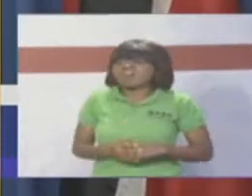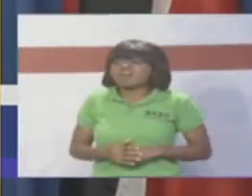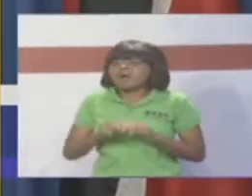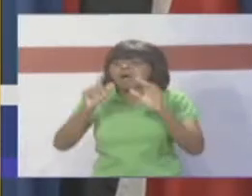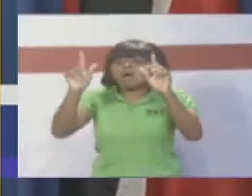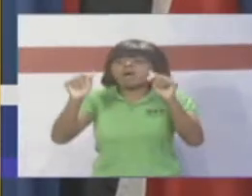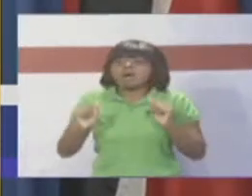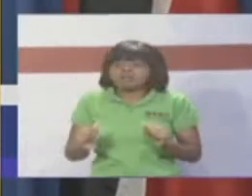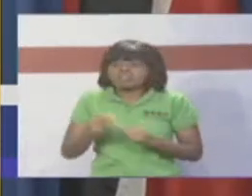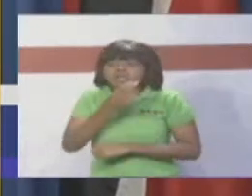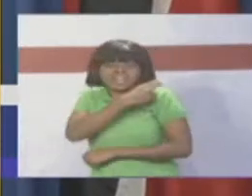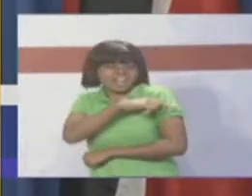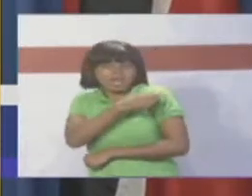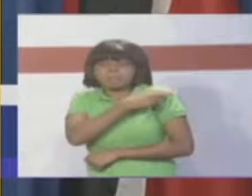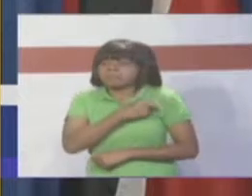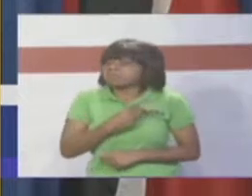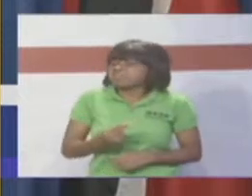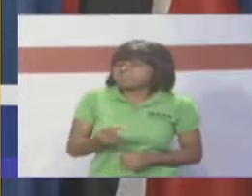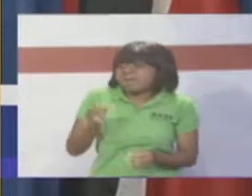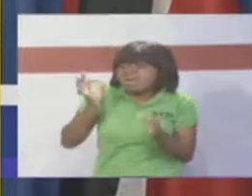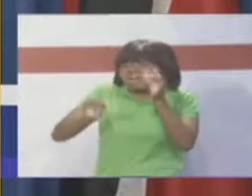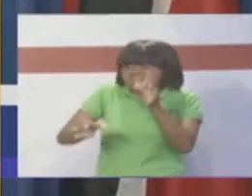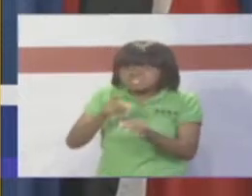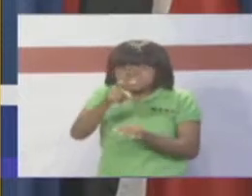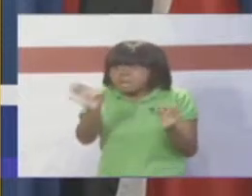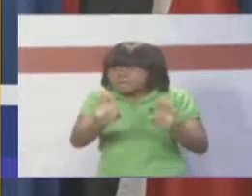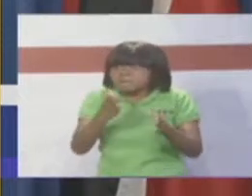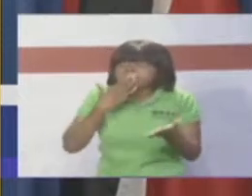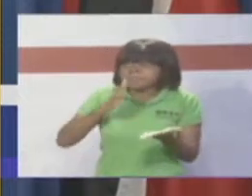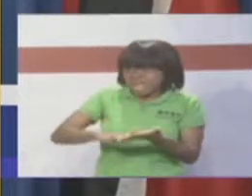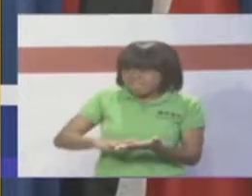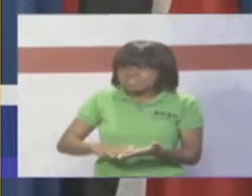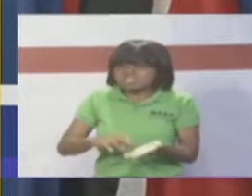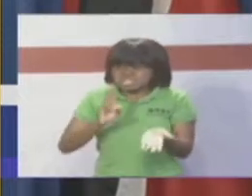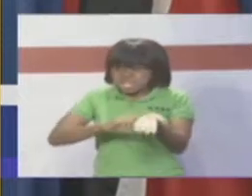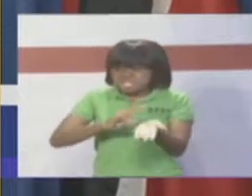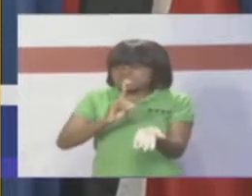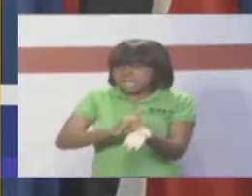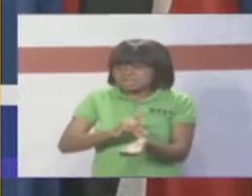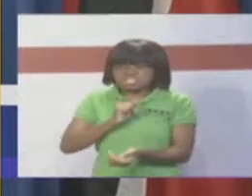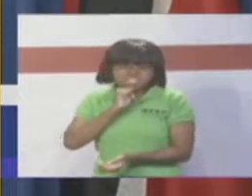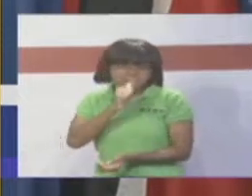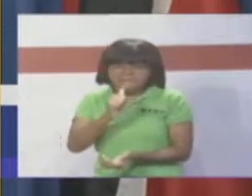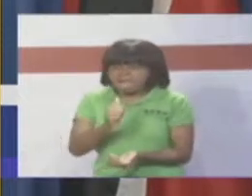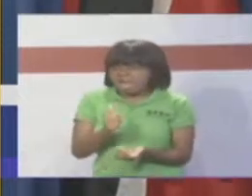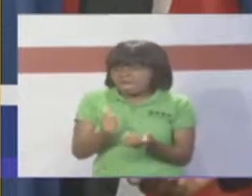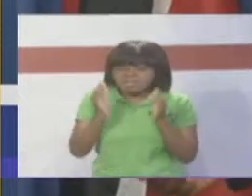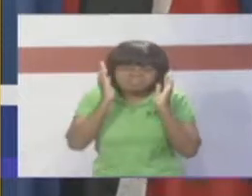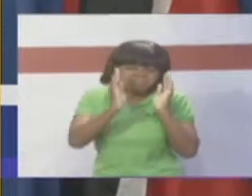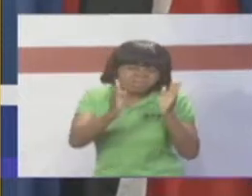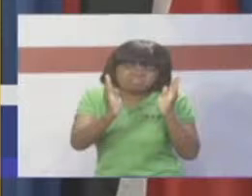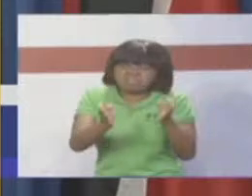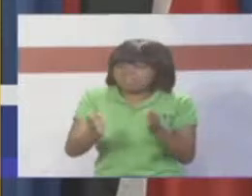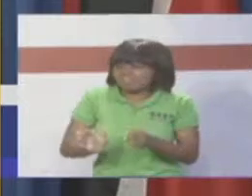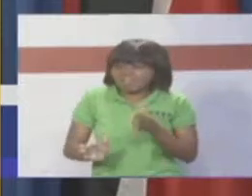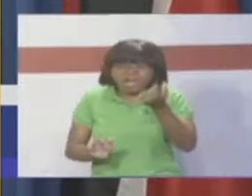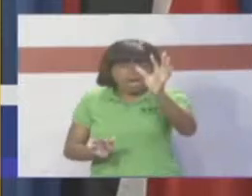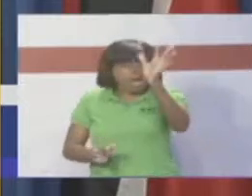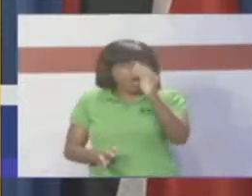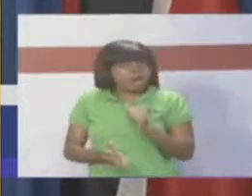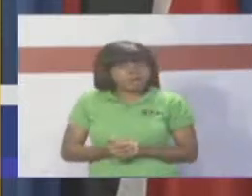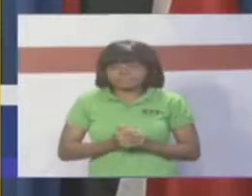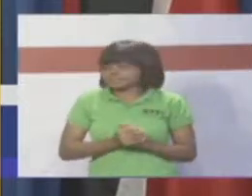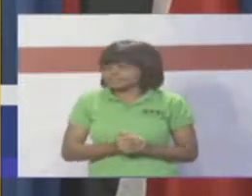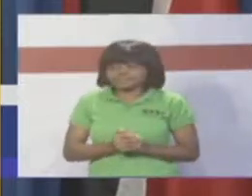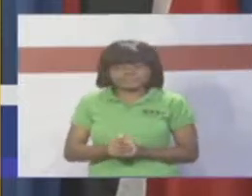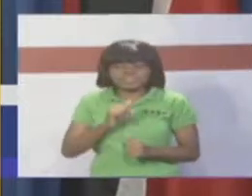everybody equally. And therefore, there is no situation to come where those who behave in a cooperative